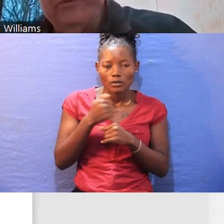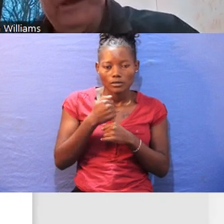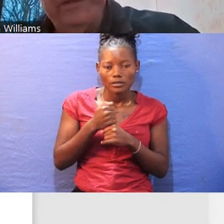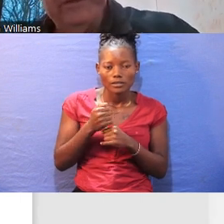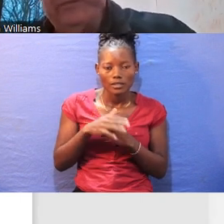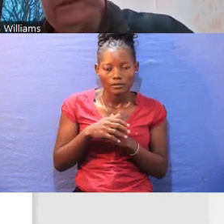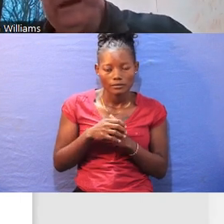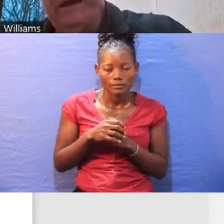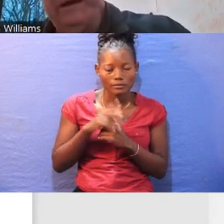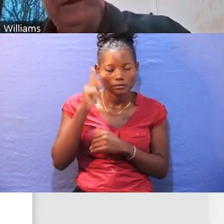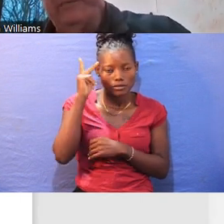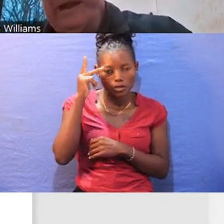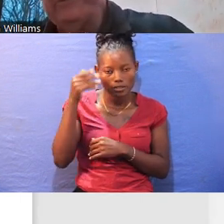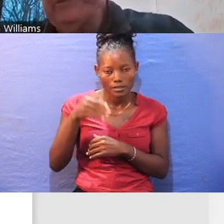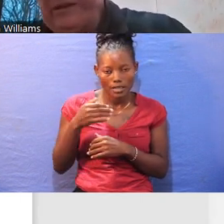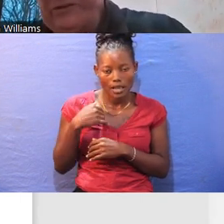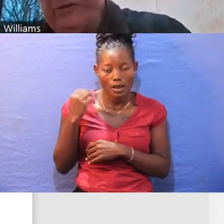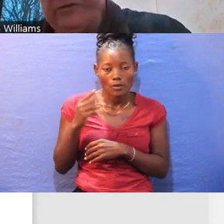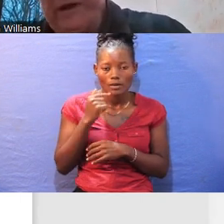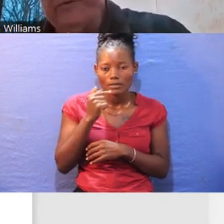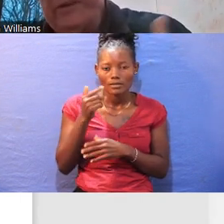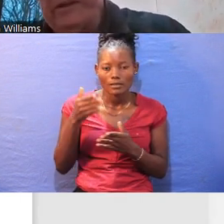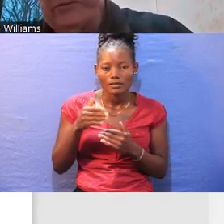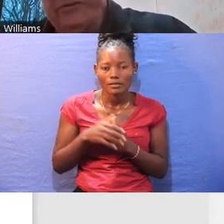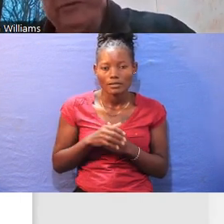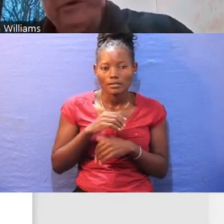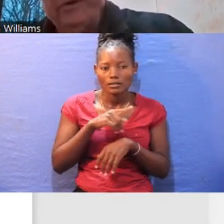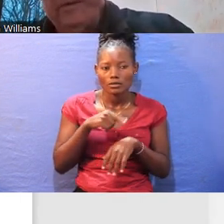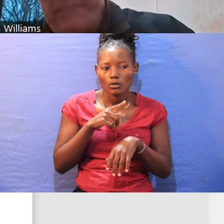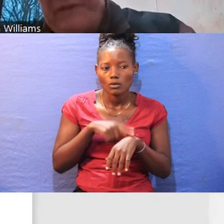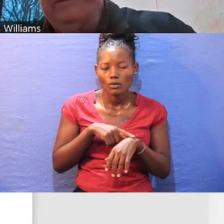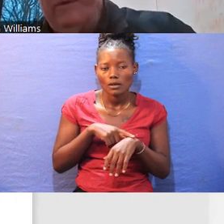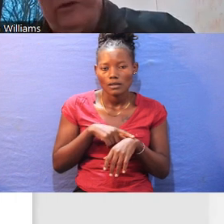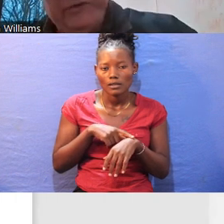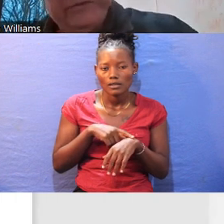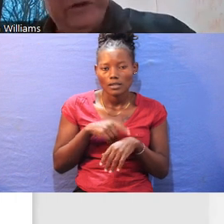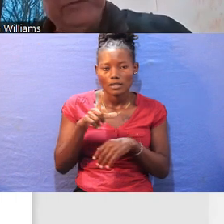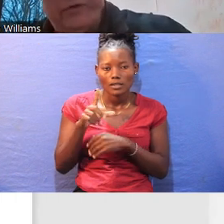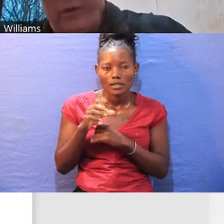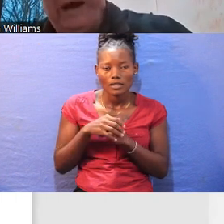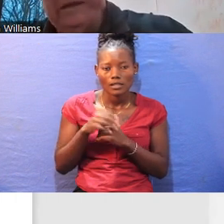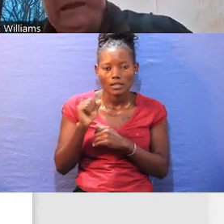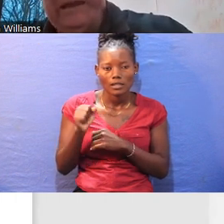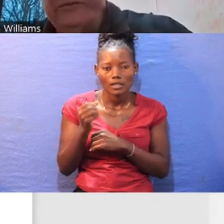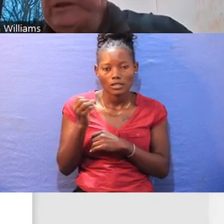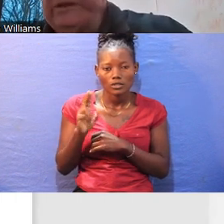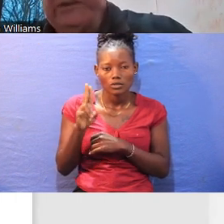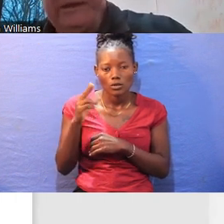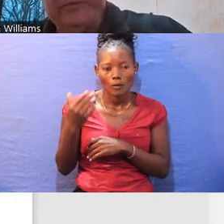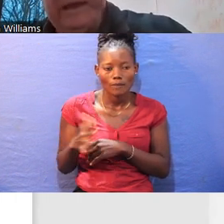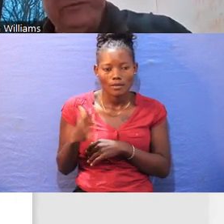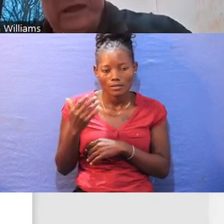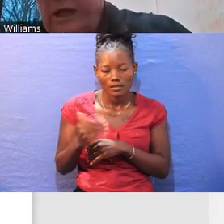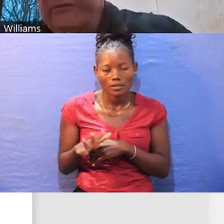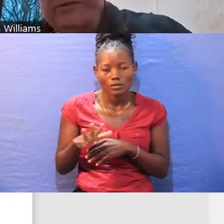I will say this: when I was at LSU, I was the LSU basketball strength coach for a while, and had some really good